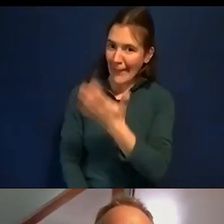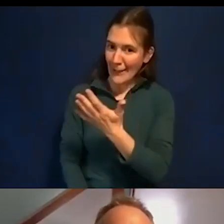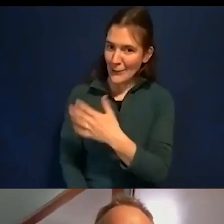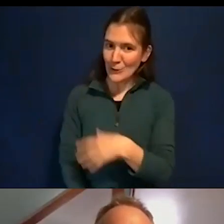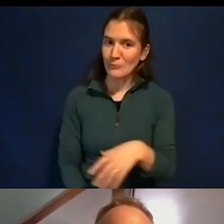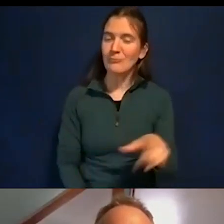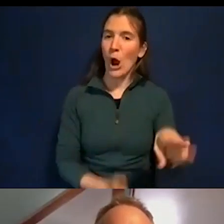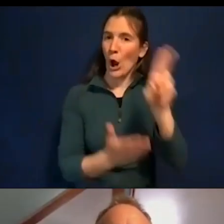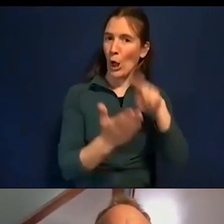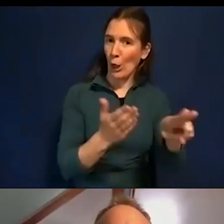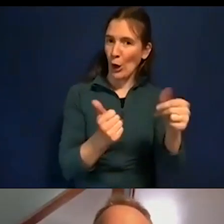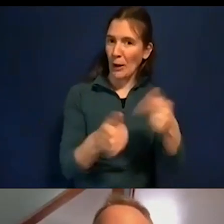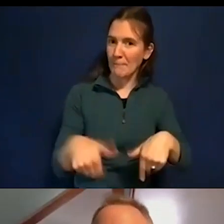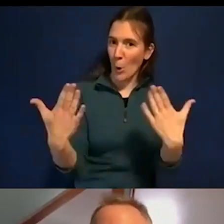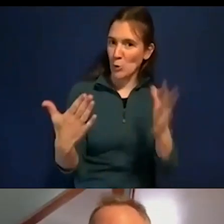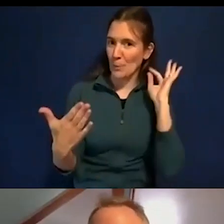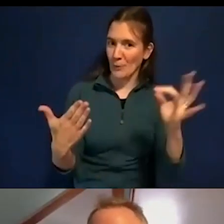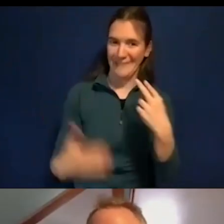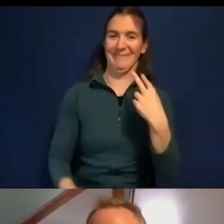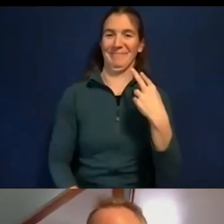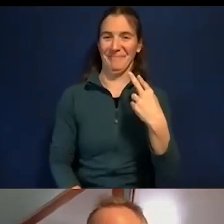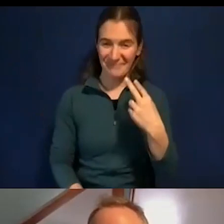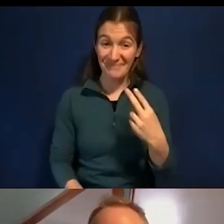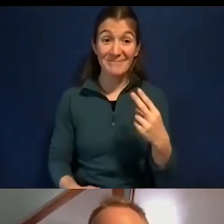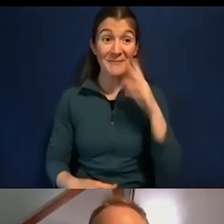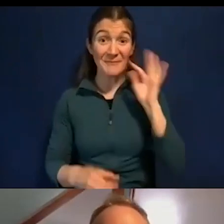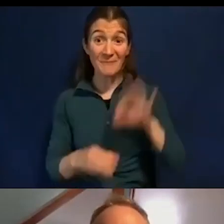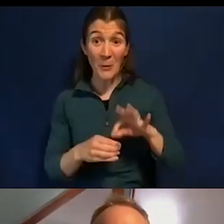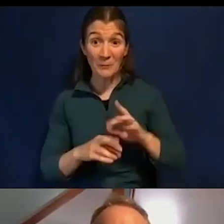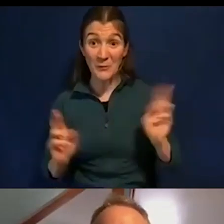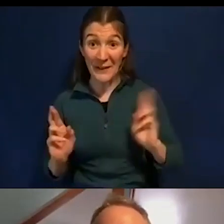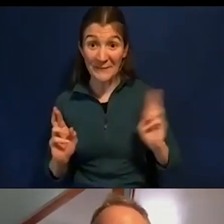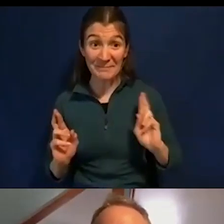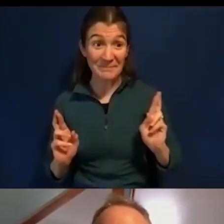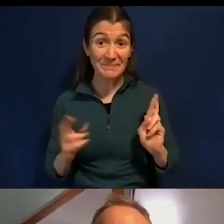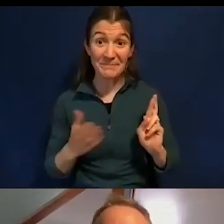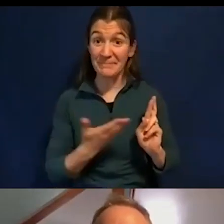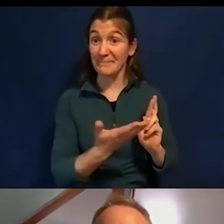his motion, and I'll take a vote. Anyone